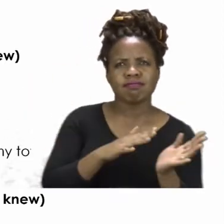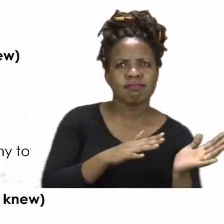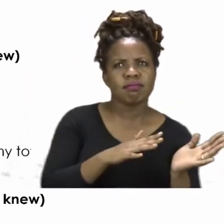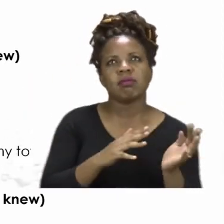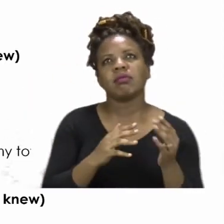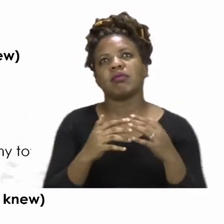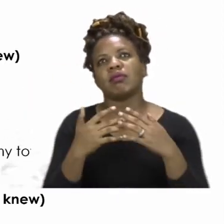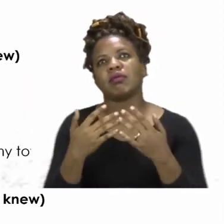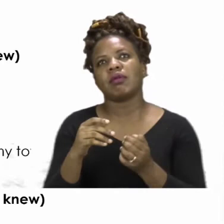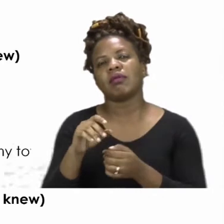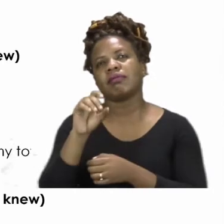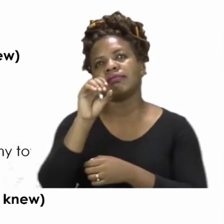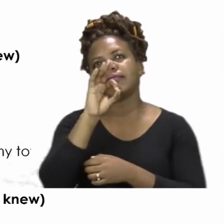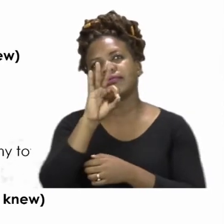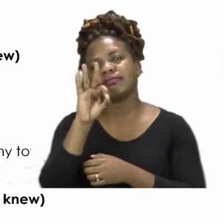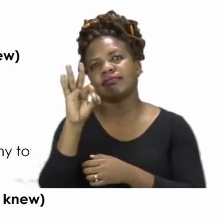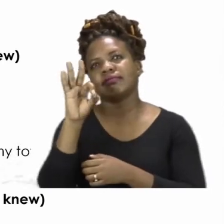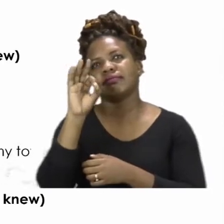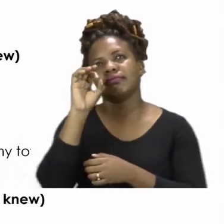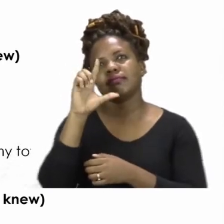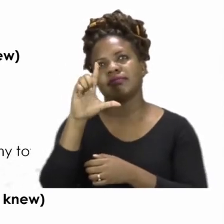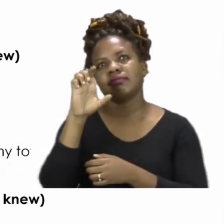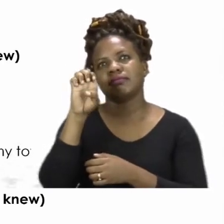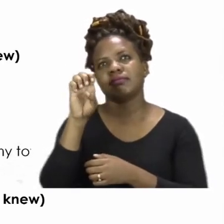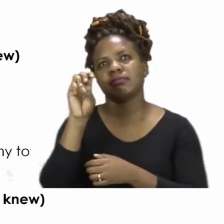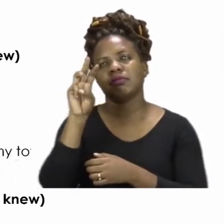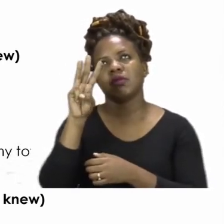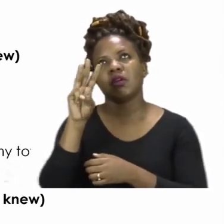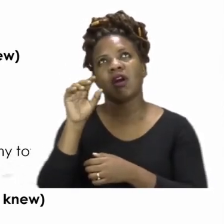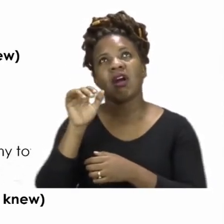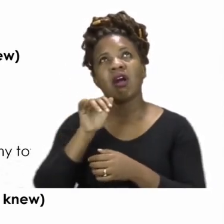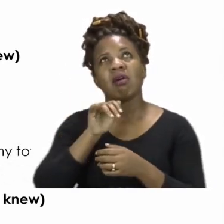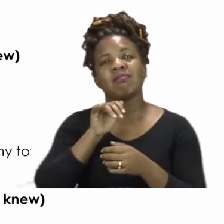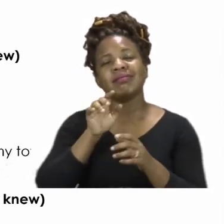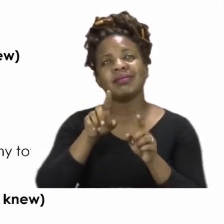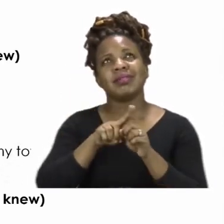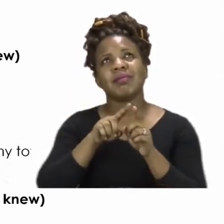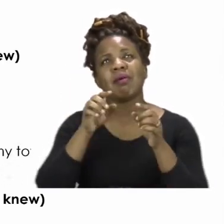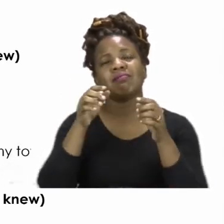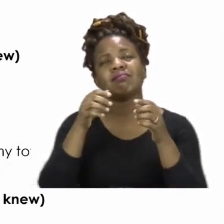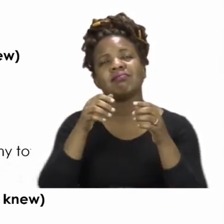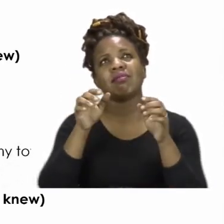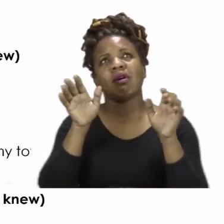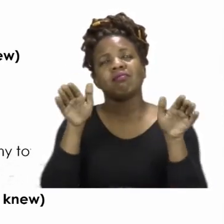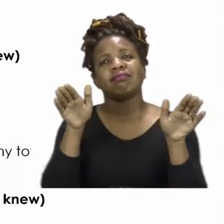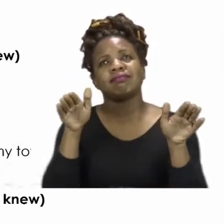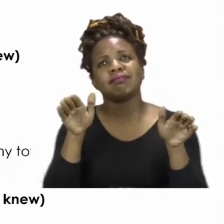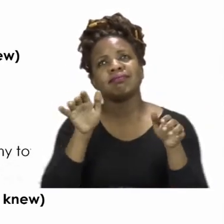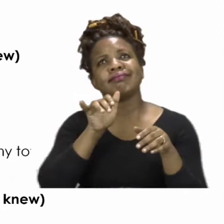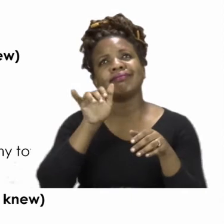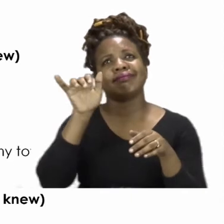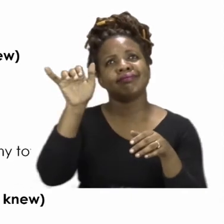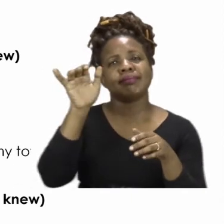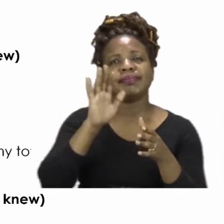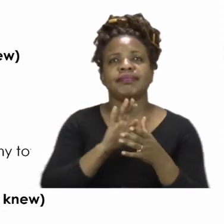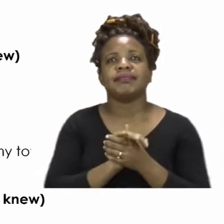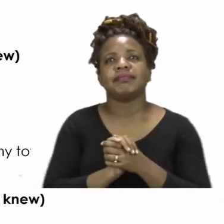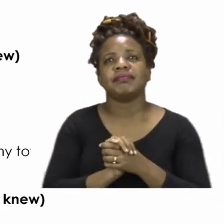The wind dashed the tree down. If you said that it is the